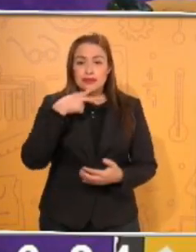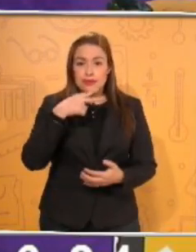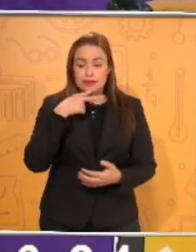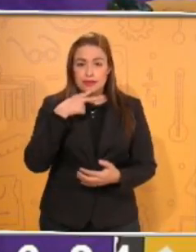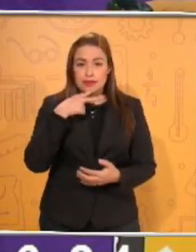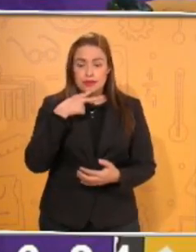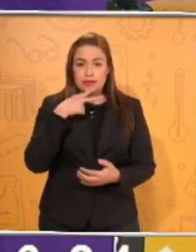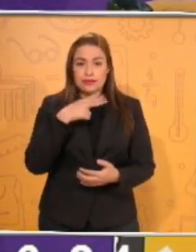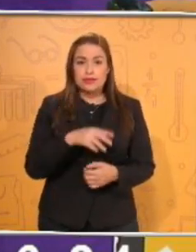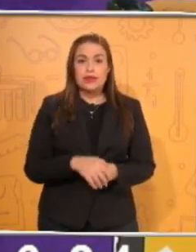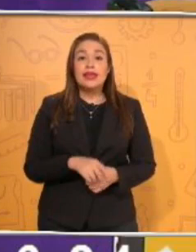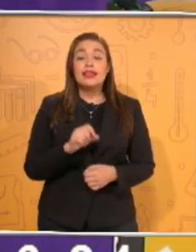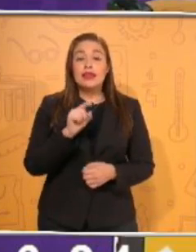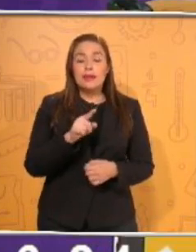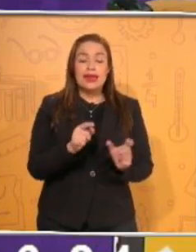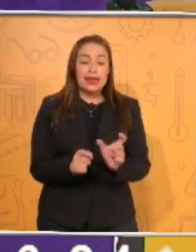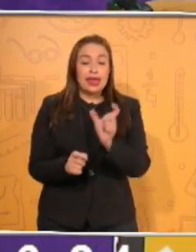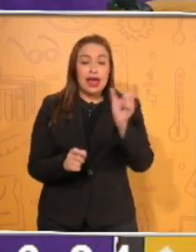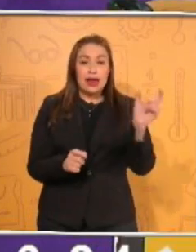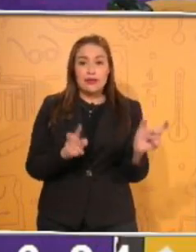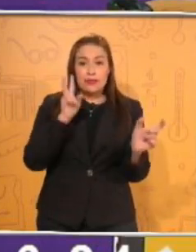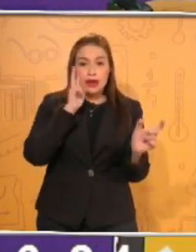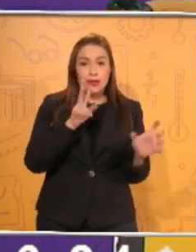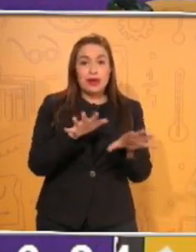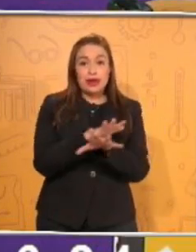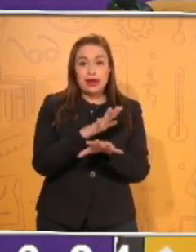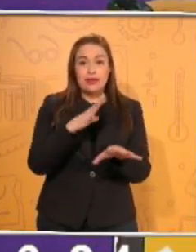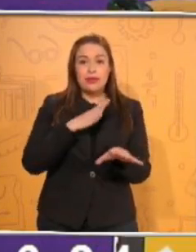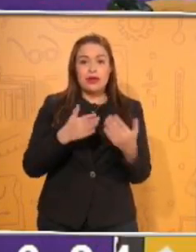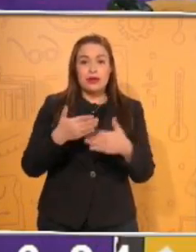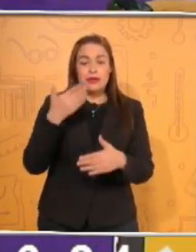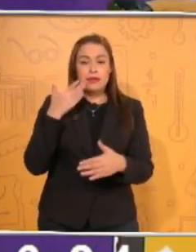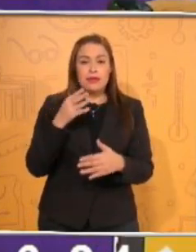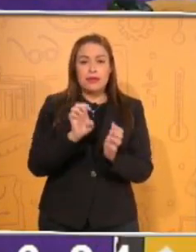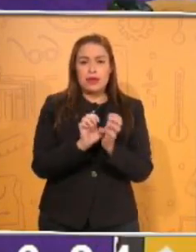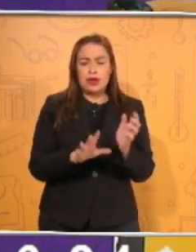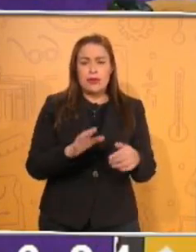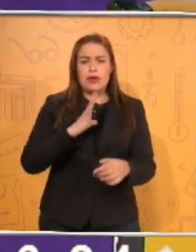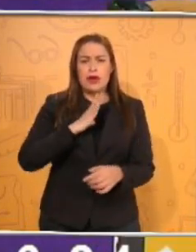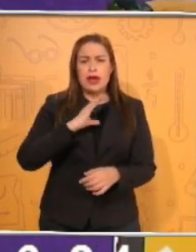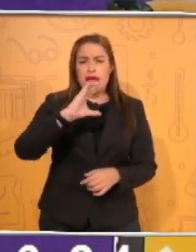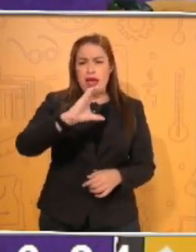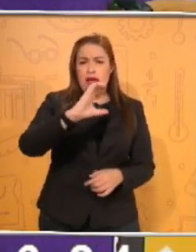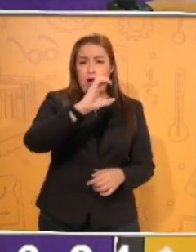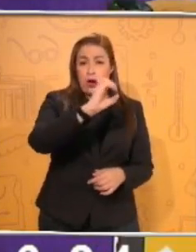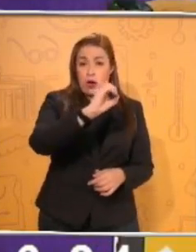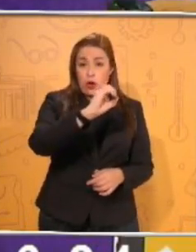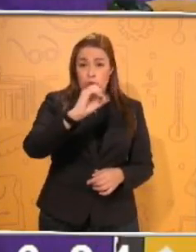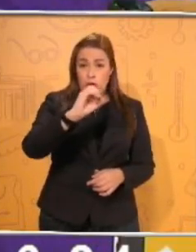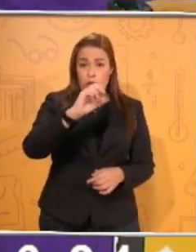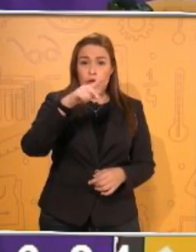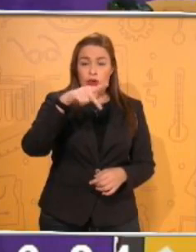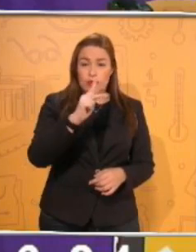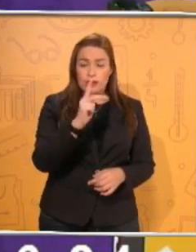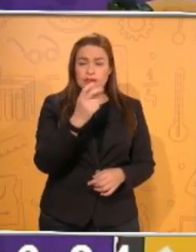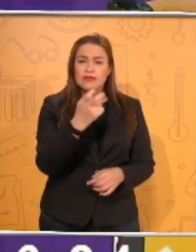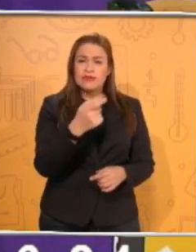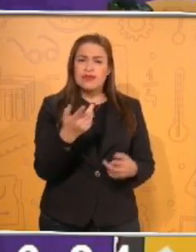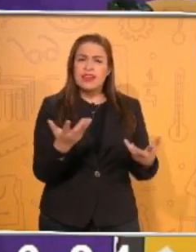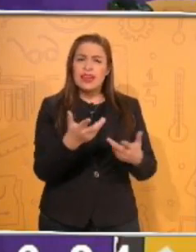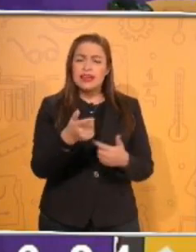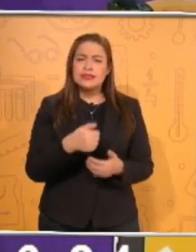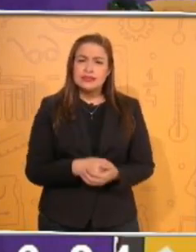ing addition. For example, we have cook. What is cook? The action when you